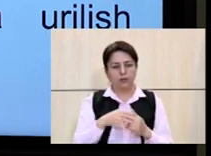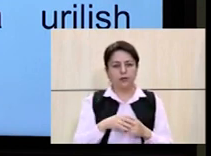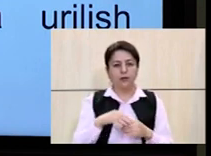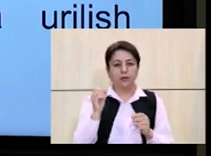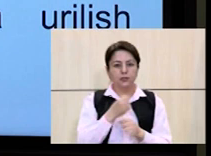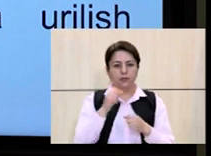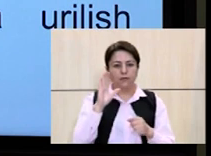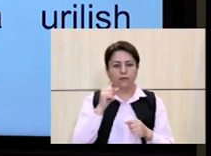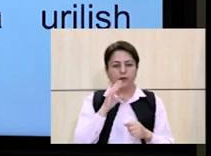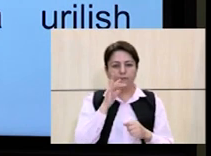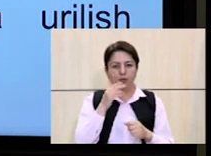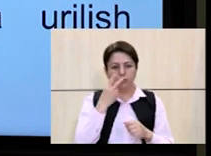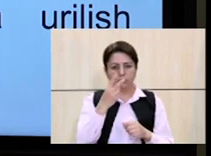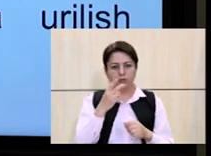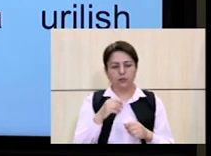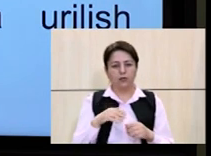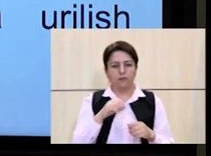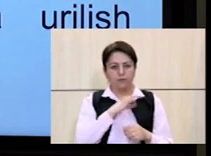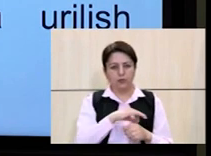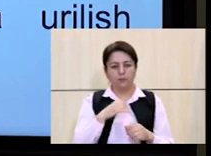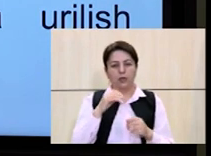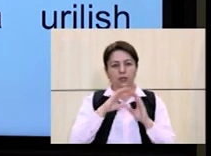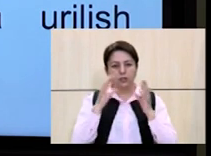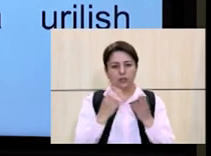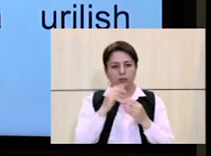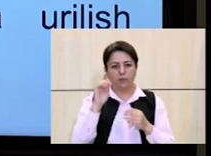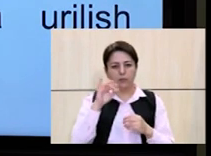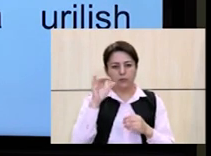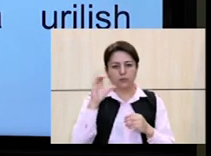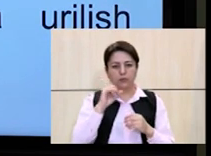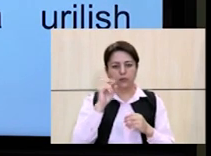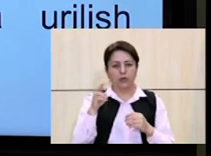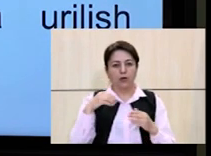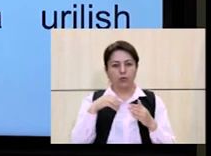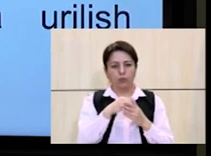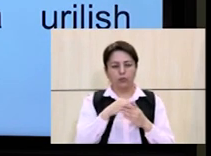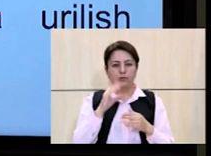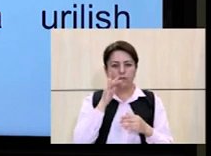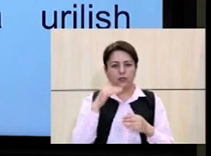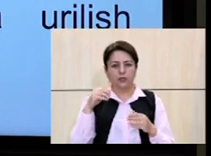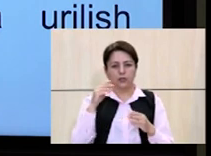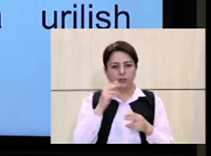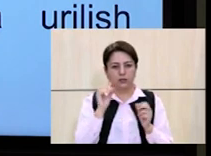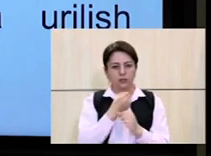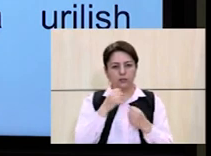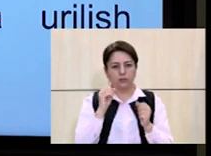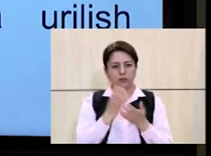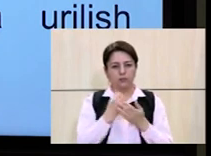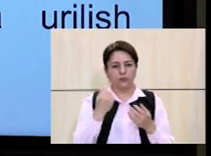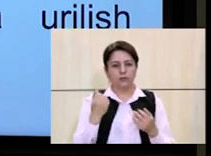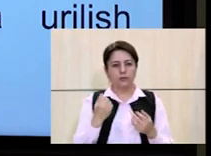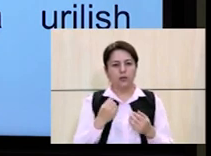va vaqt ko'rsatkichlaridan foydalanib, sharchaning brusokka urilish vaqtidagi tezligini aniqlaymiz.